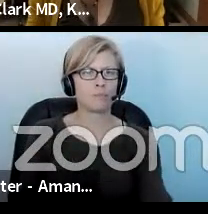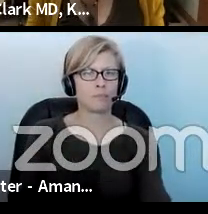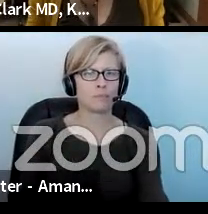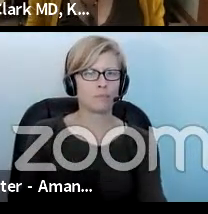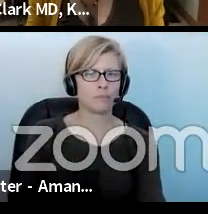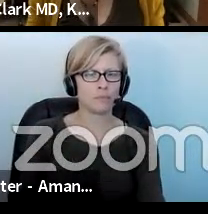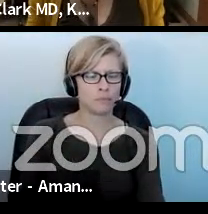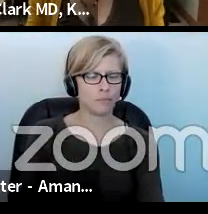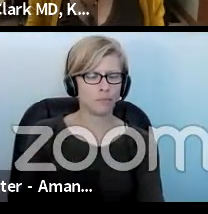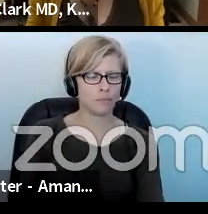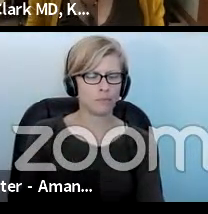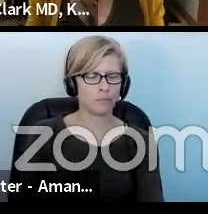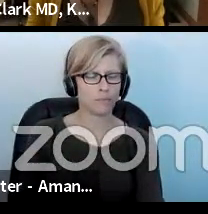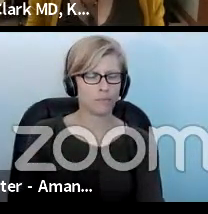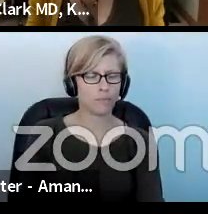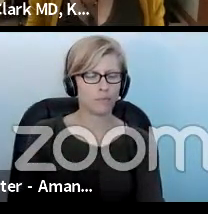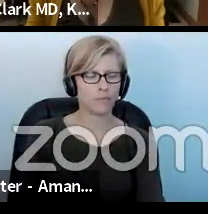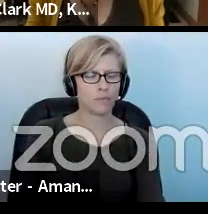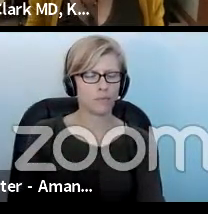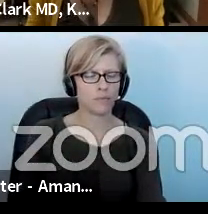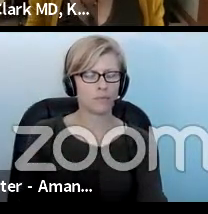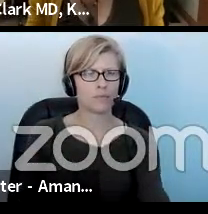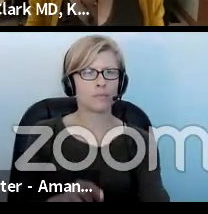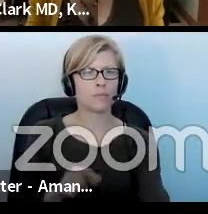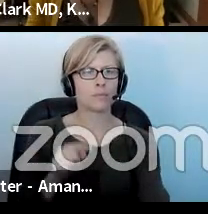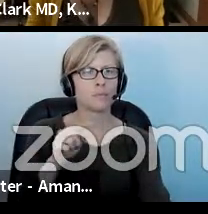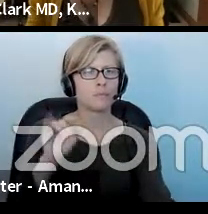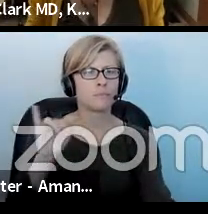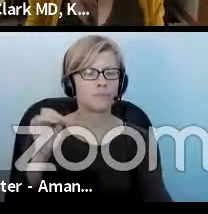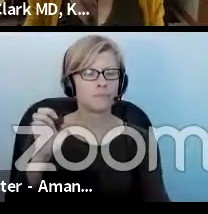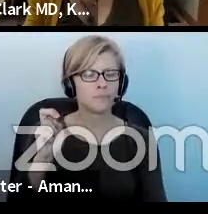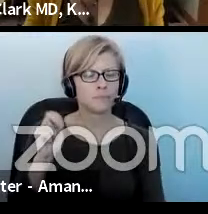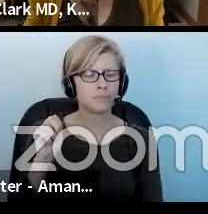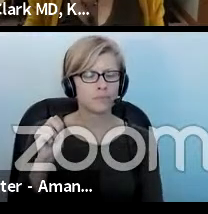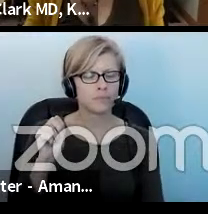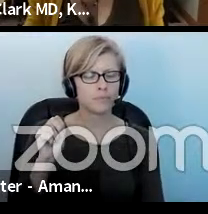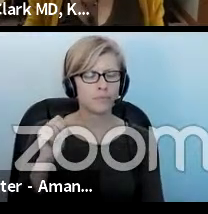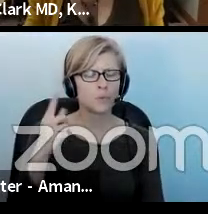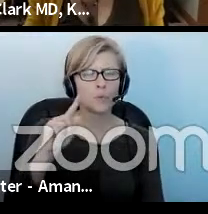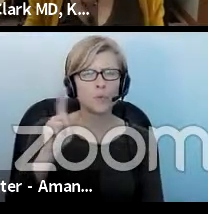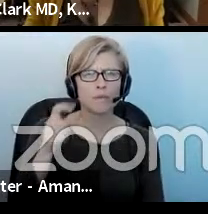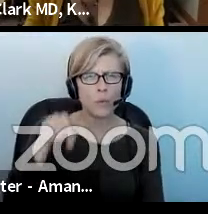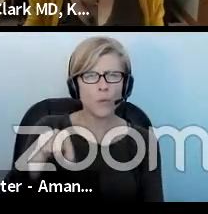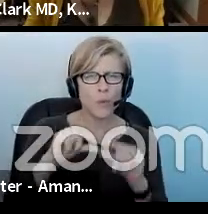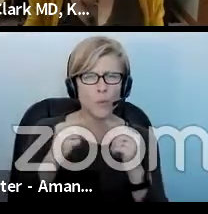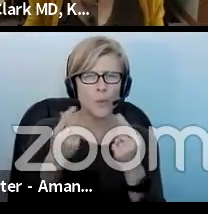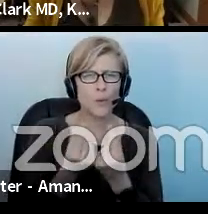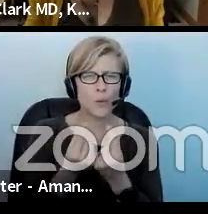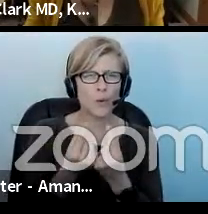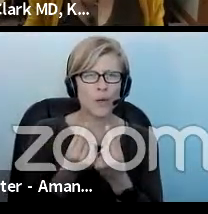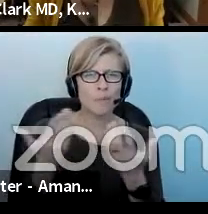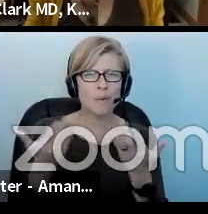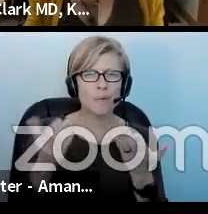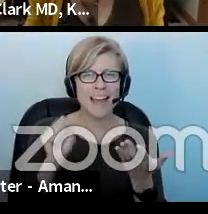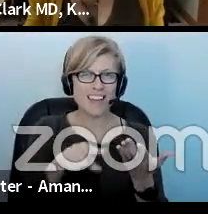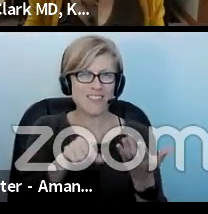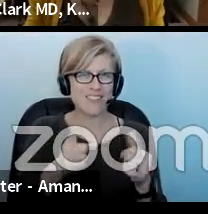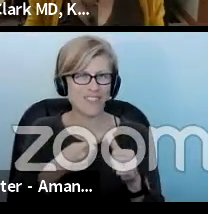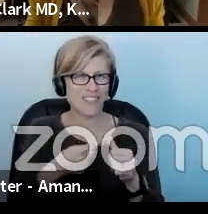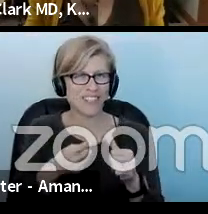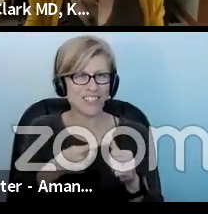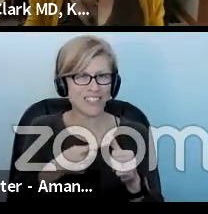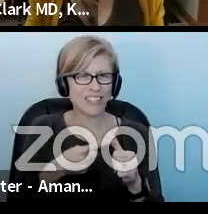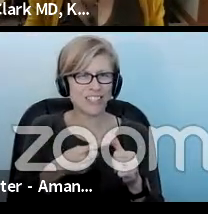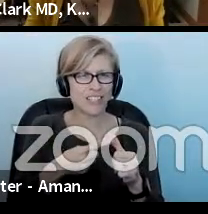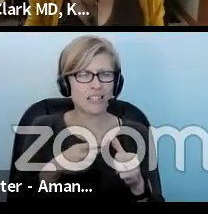Marcy, one question I have for the group would be, well, actually, I would probably start with asking you first, but